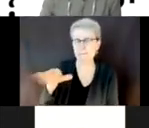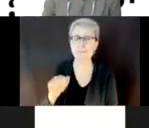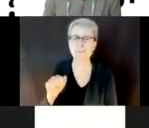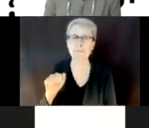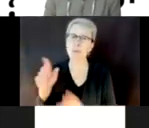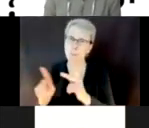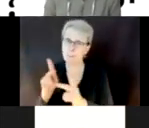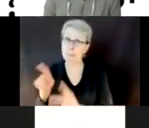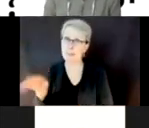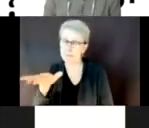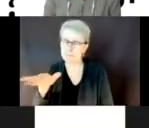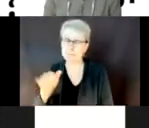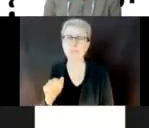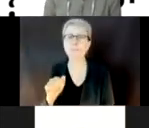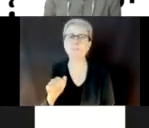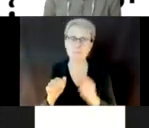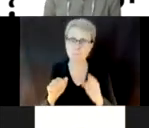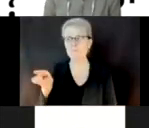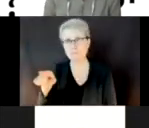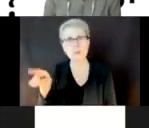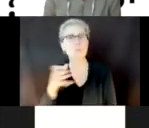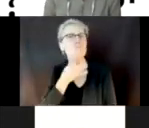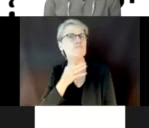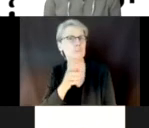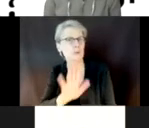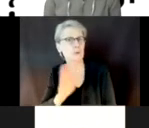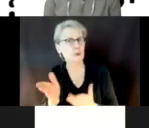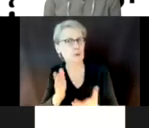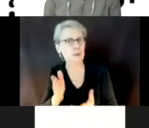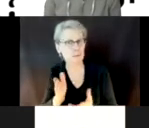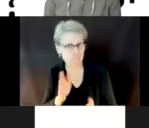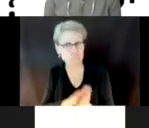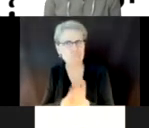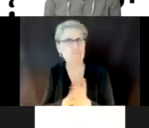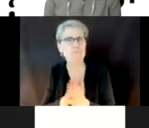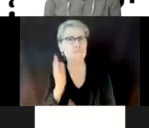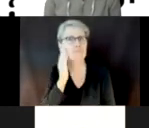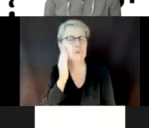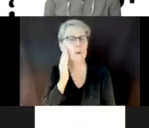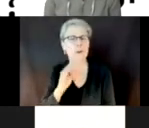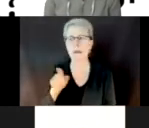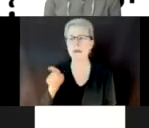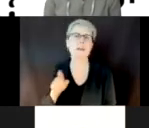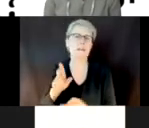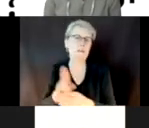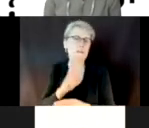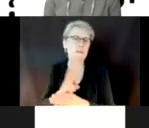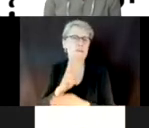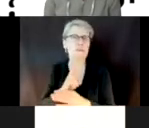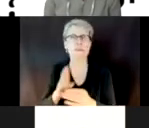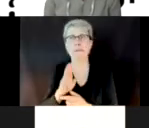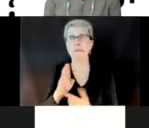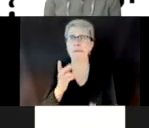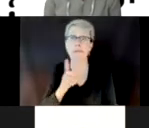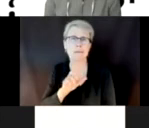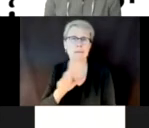too. So they actually do want to learn about your products and services. They are on social sort of to distract themselves